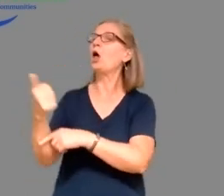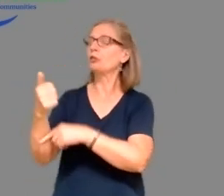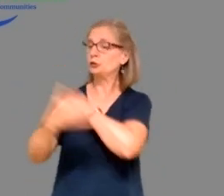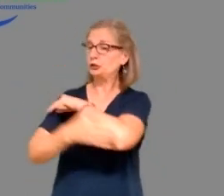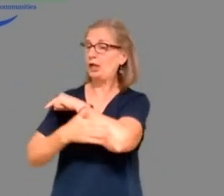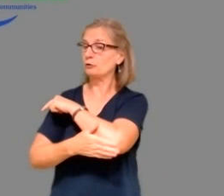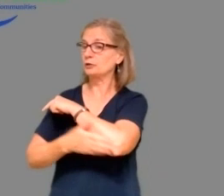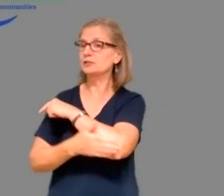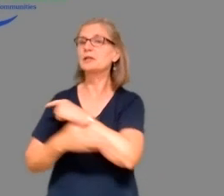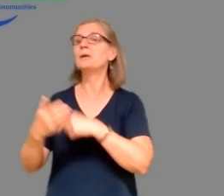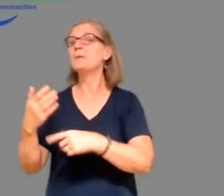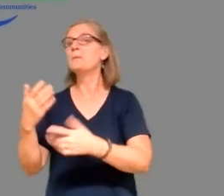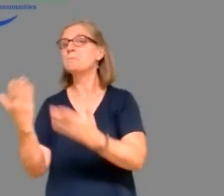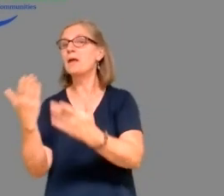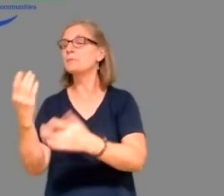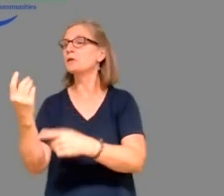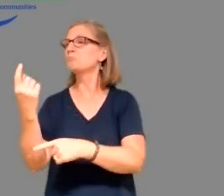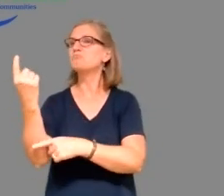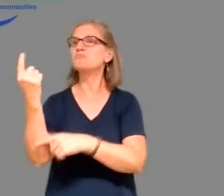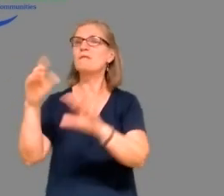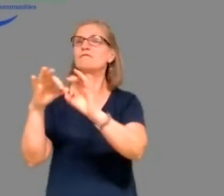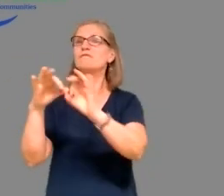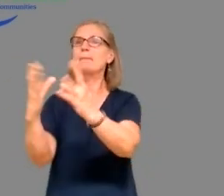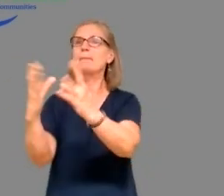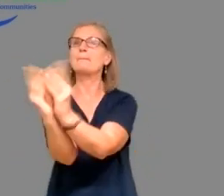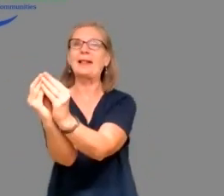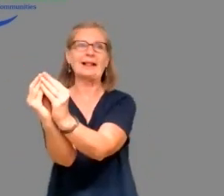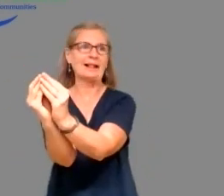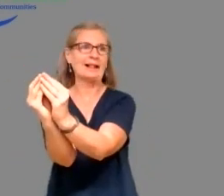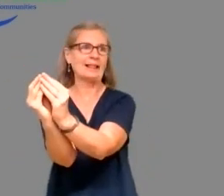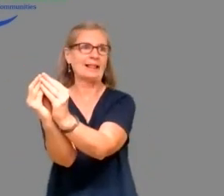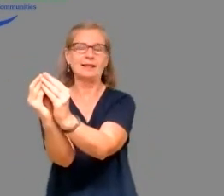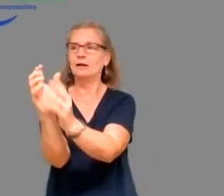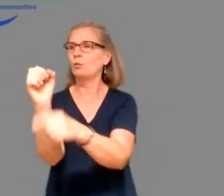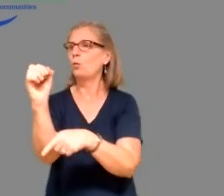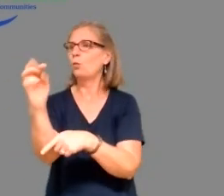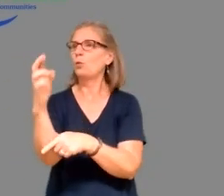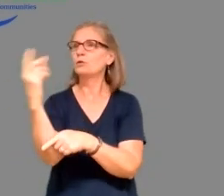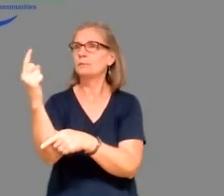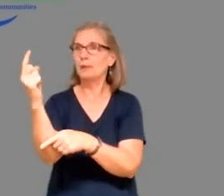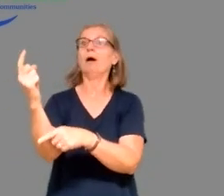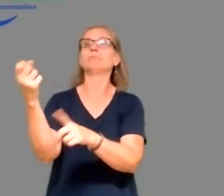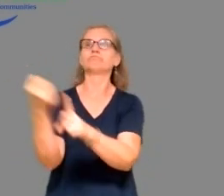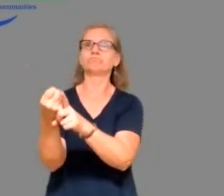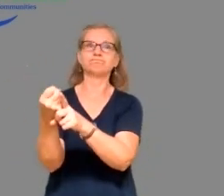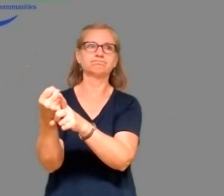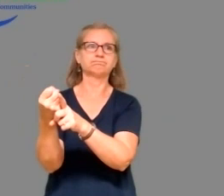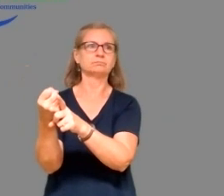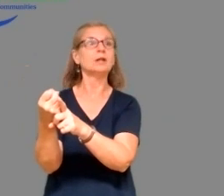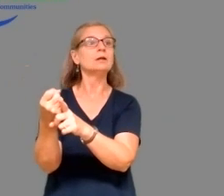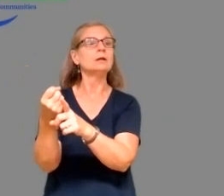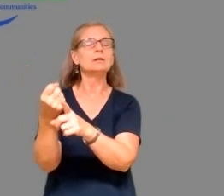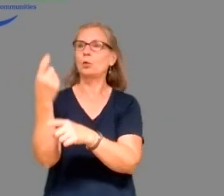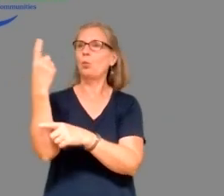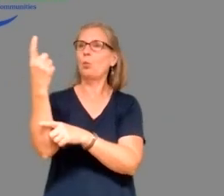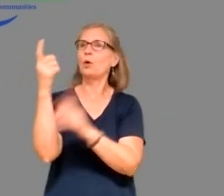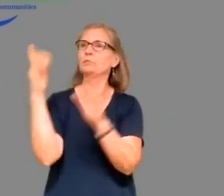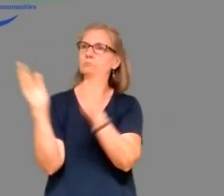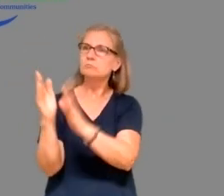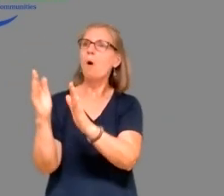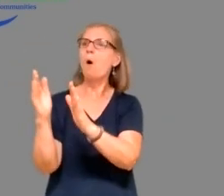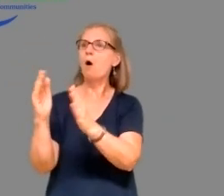for family gatherings. And suddenly, you know, there was one small town in Central Oregon that popped like 8